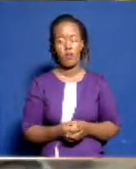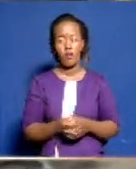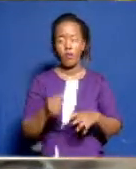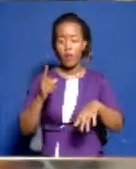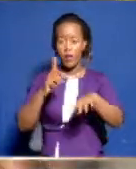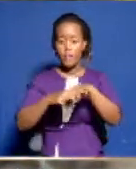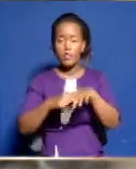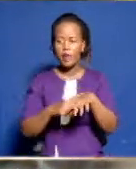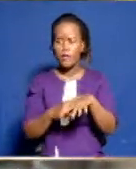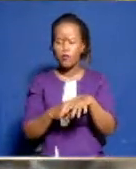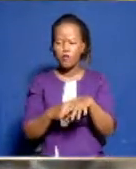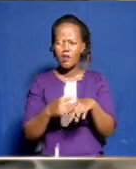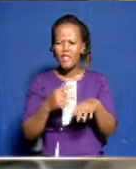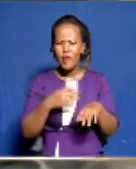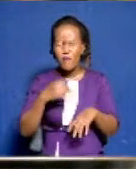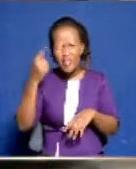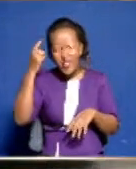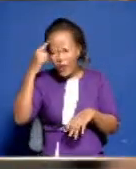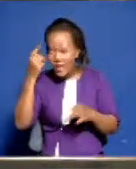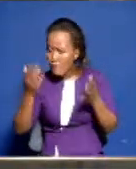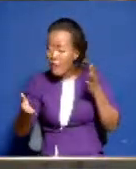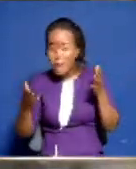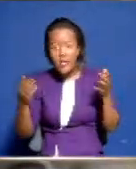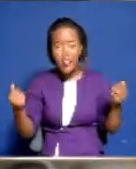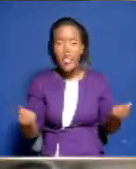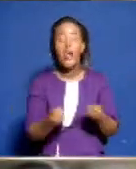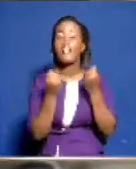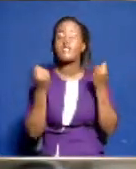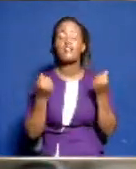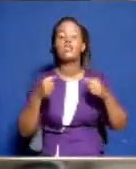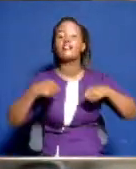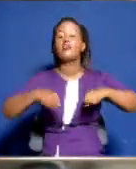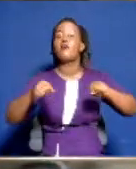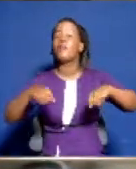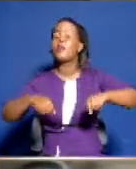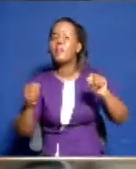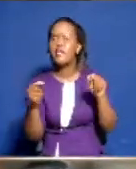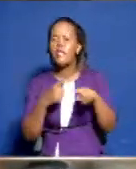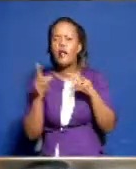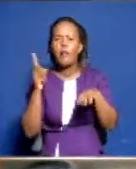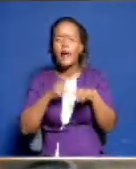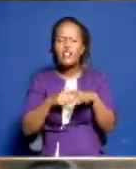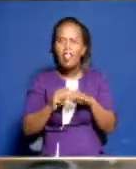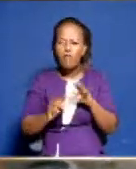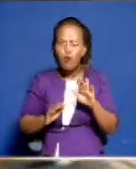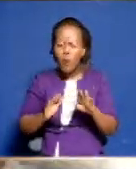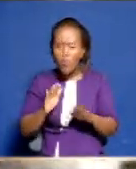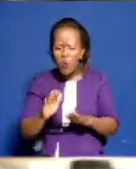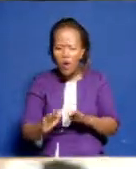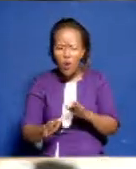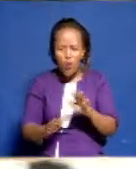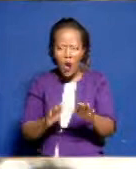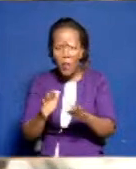Nilipokuja, in fact I thought it's an accident, maybe mtu amegongwa na pikipiki, but kusongea karibu na kusikiliza ni mwanafunzi, one of our